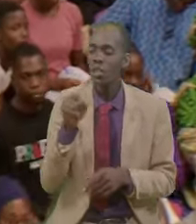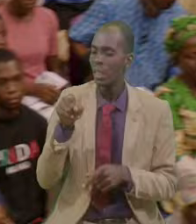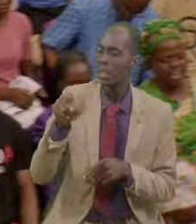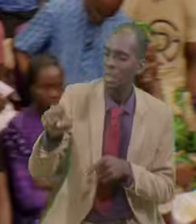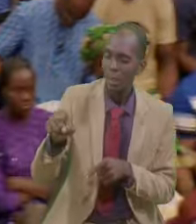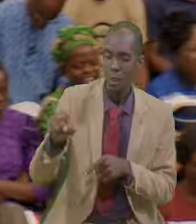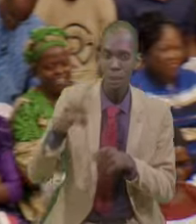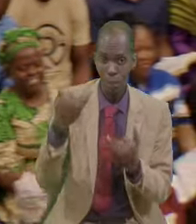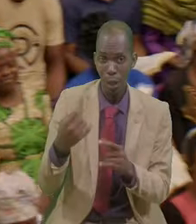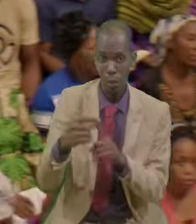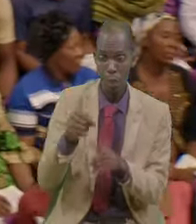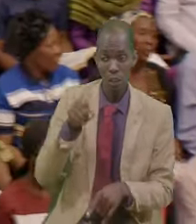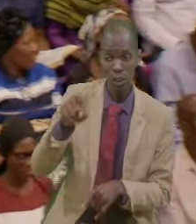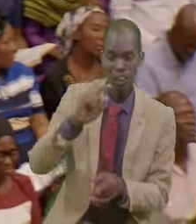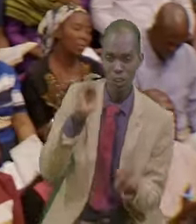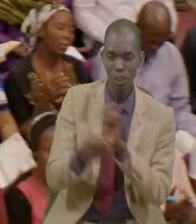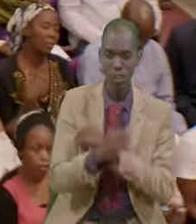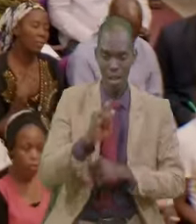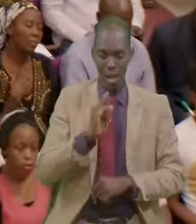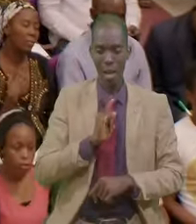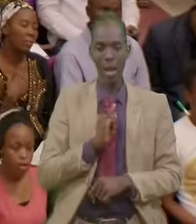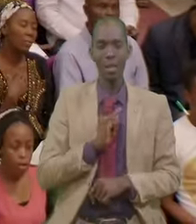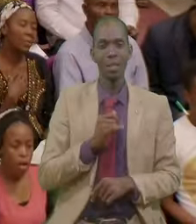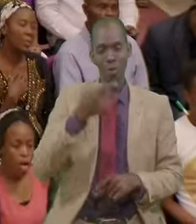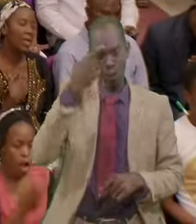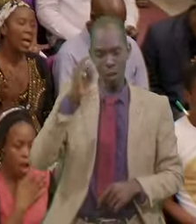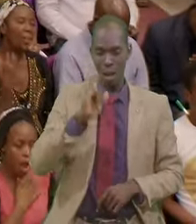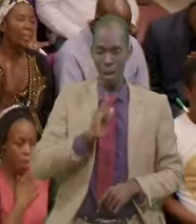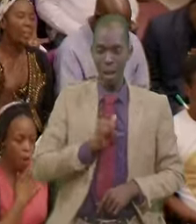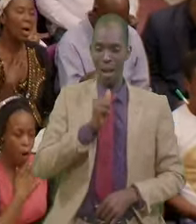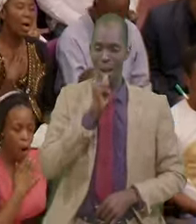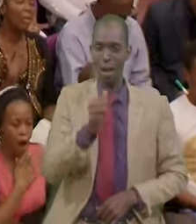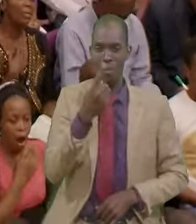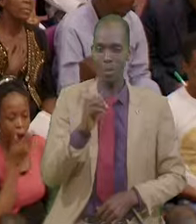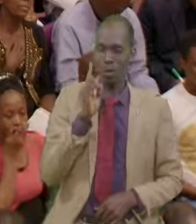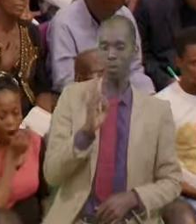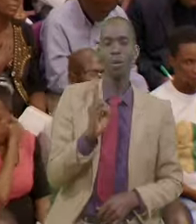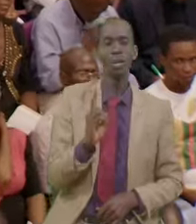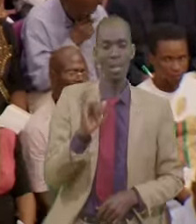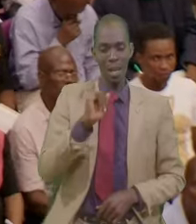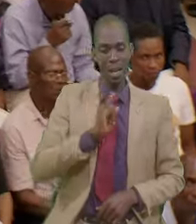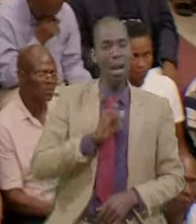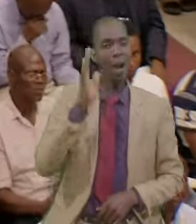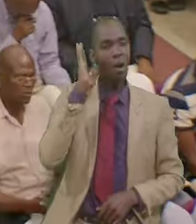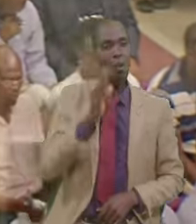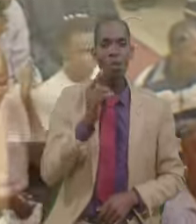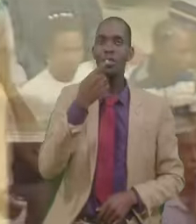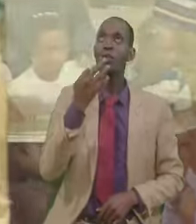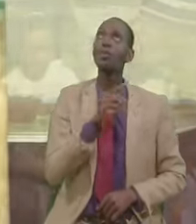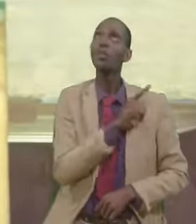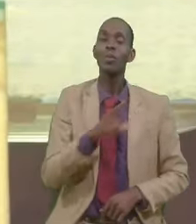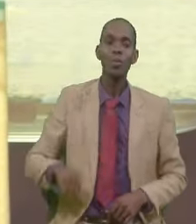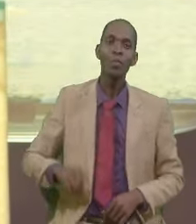said, I am the one. I said, I am the one. I will say of the Lord, he is